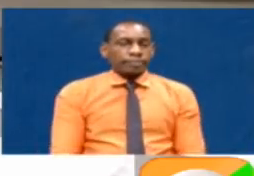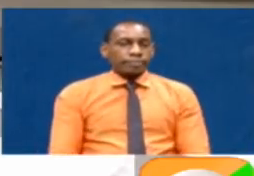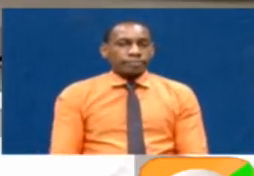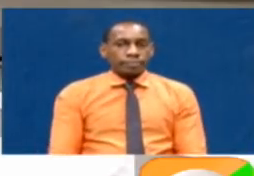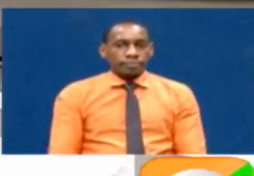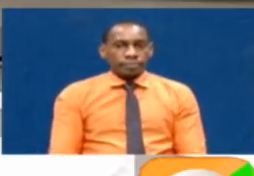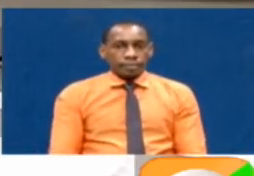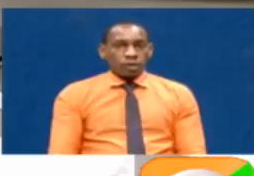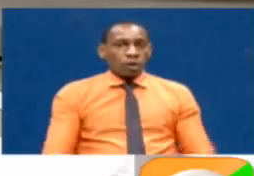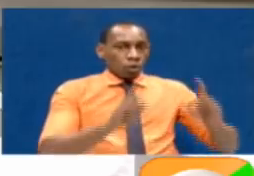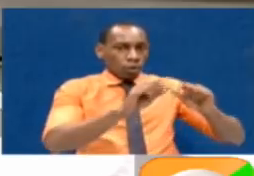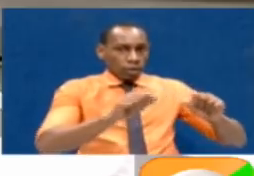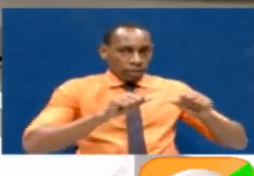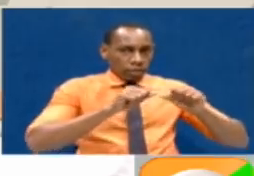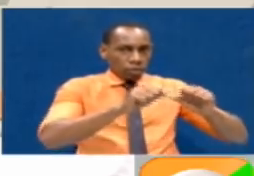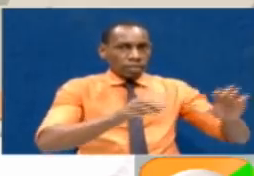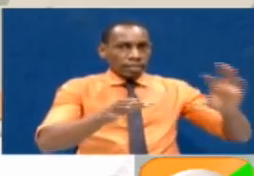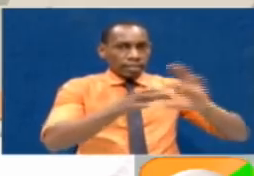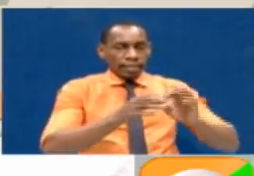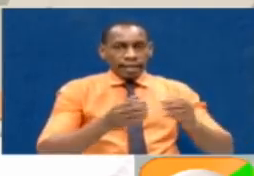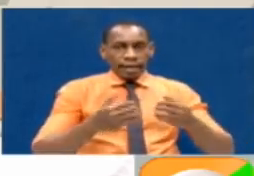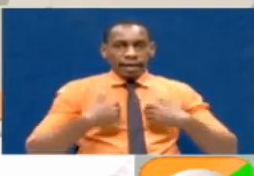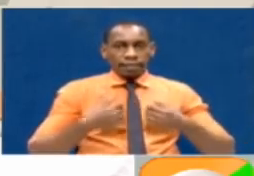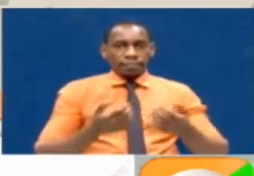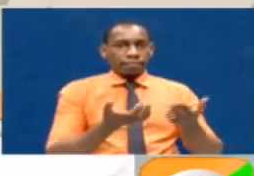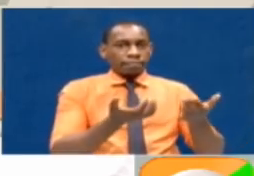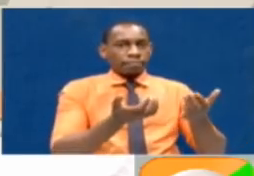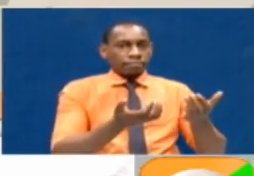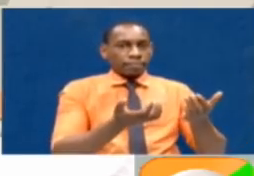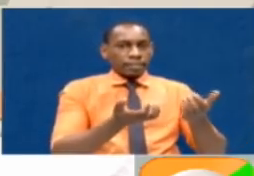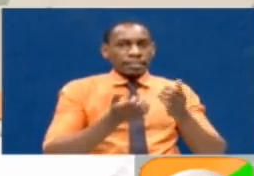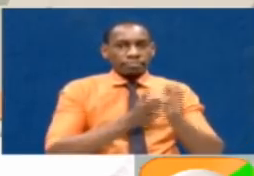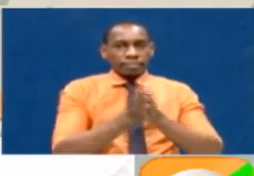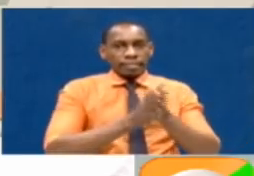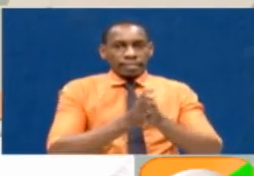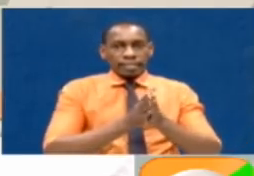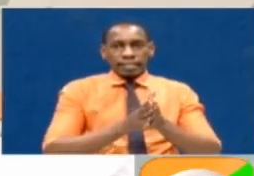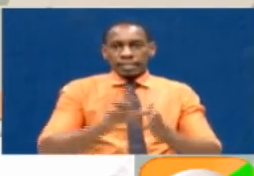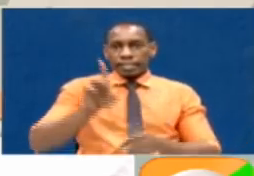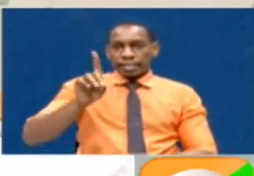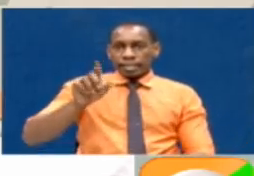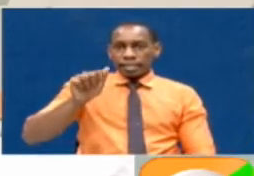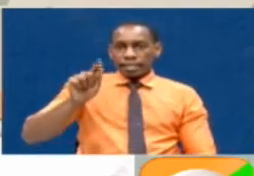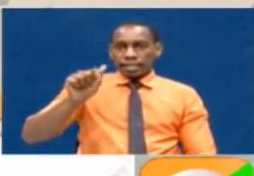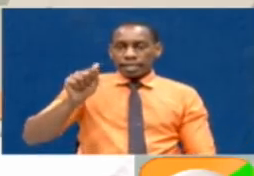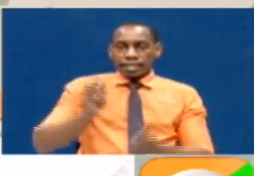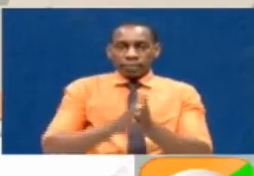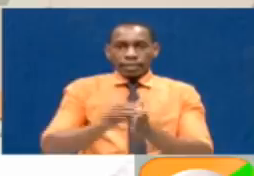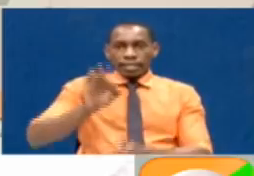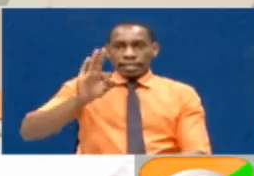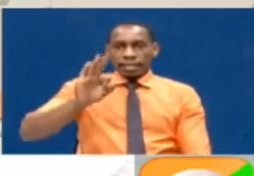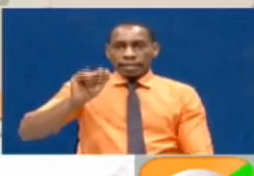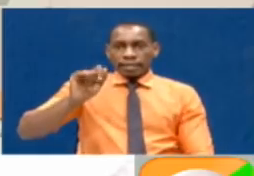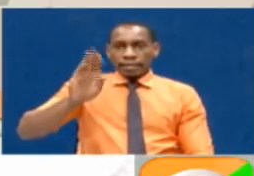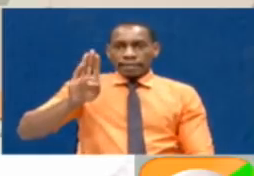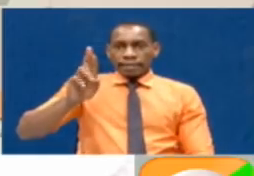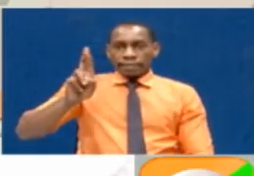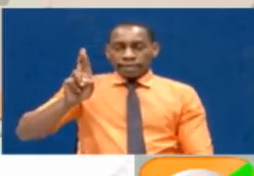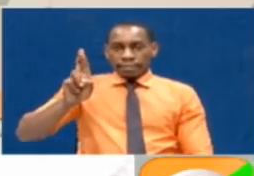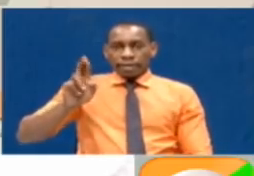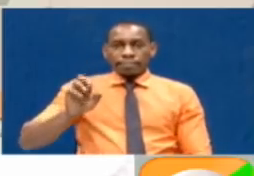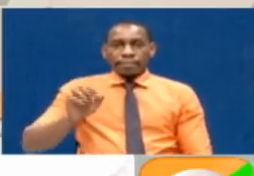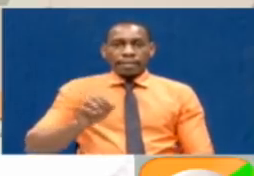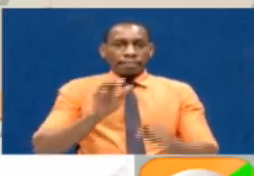of keeping Kenyans connected, there's a huge surge in need for data and home fiber because a lot of people are at home. How is